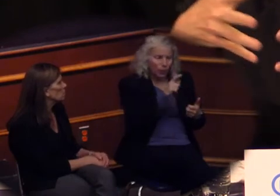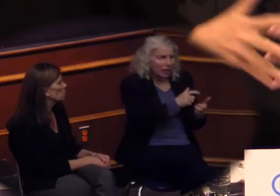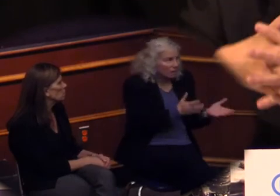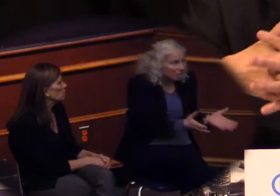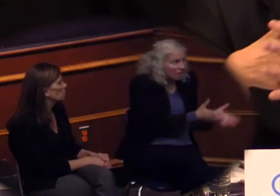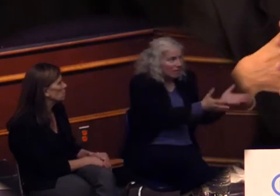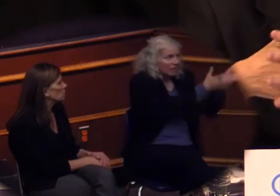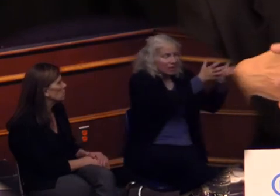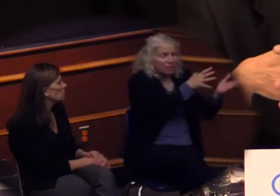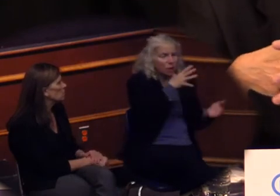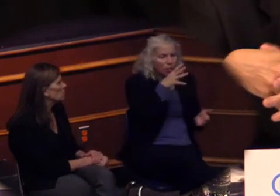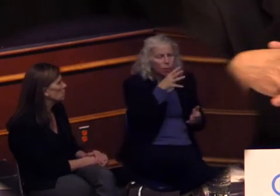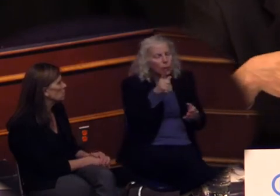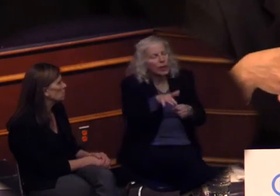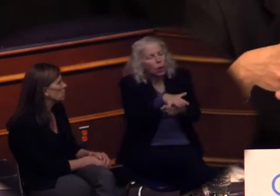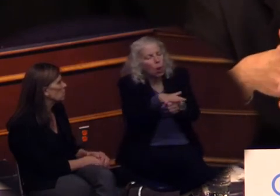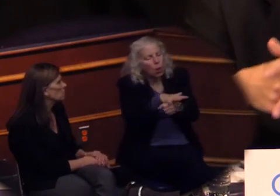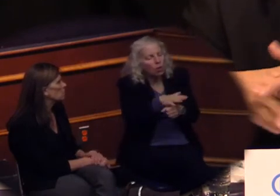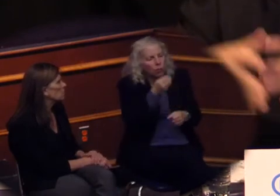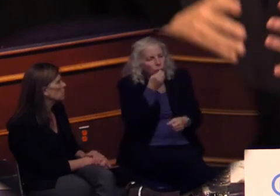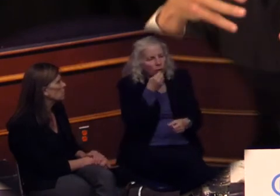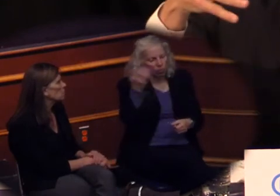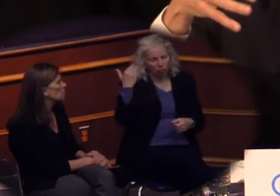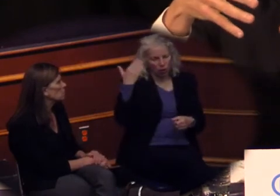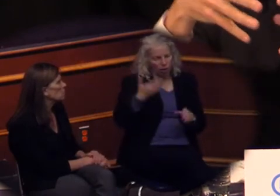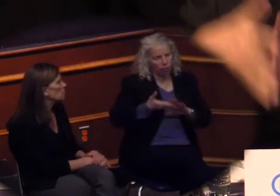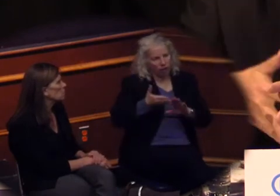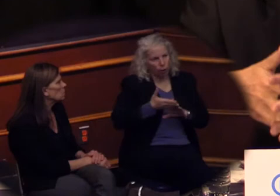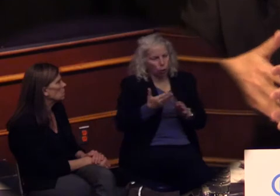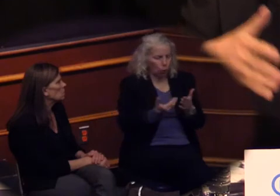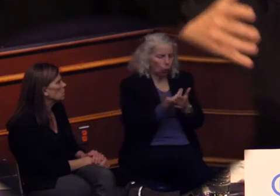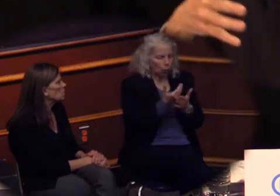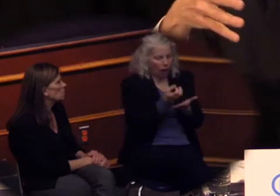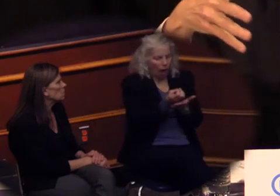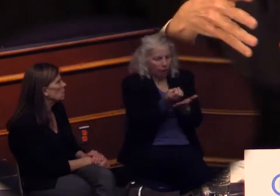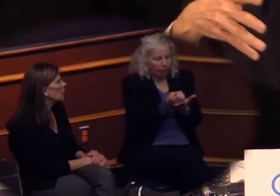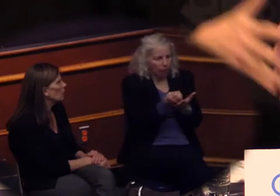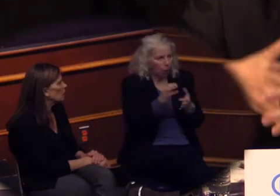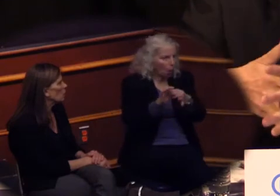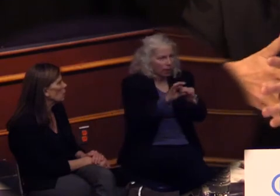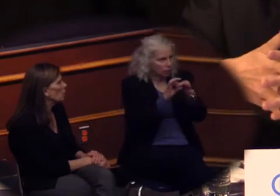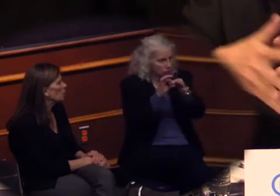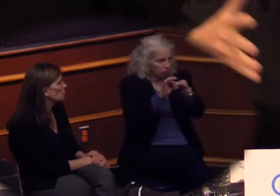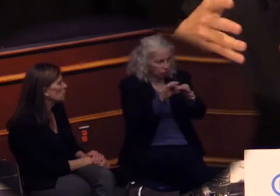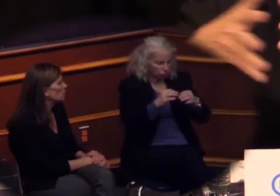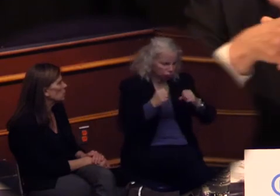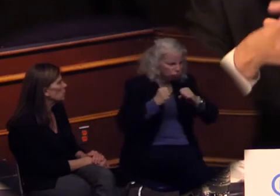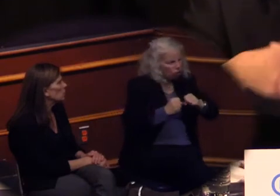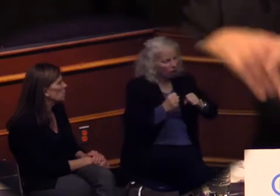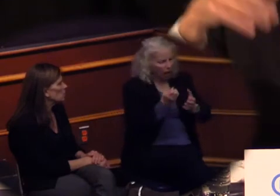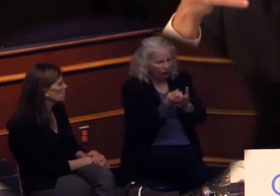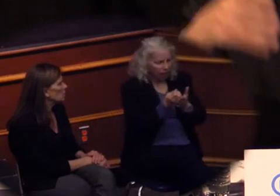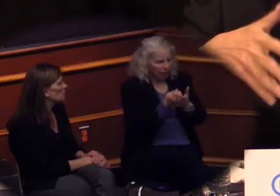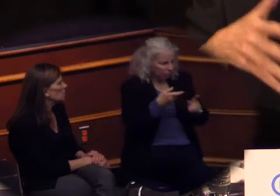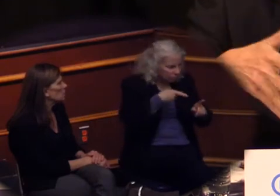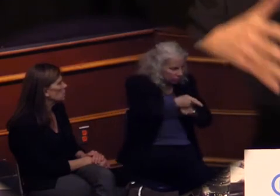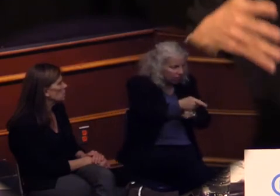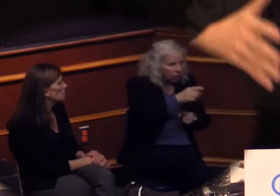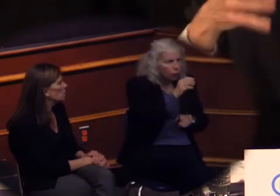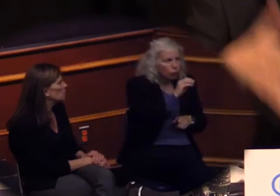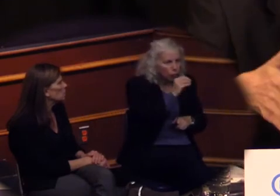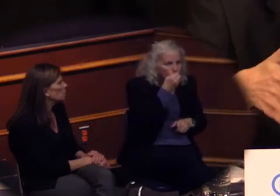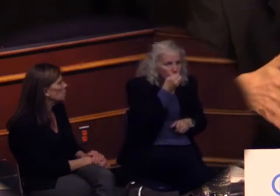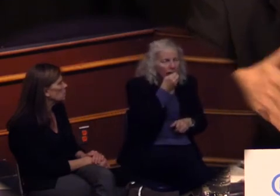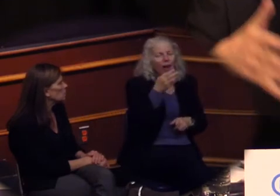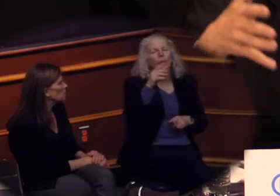local food. I used to run something called the New Economy Coalition, which was about strengthening local economies, particularly the food economy. And we need to pursue